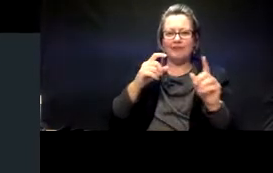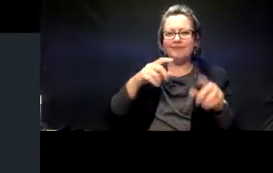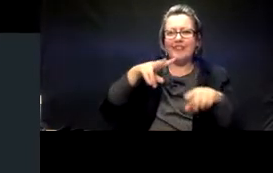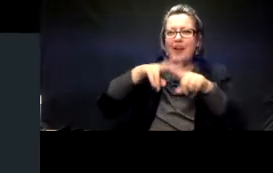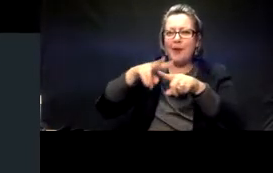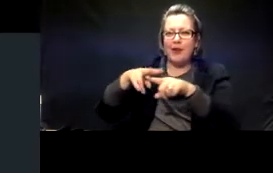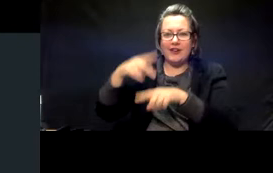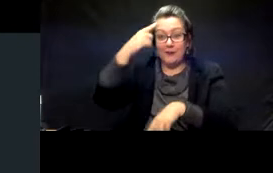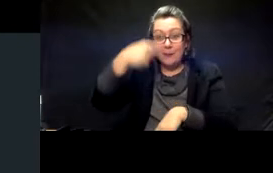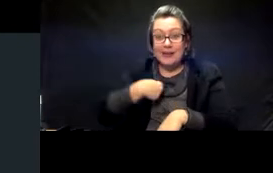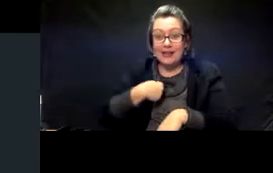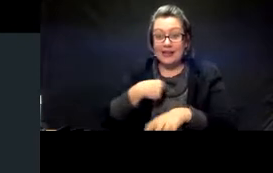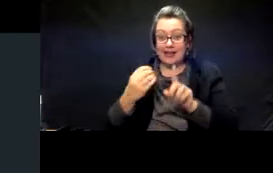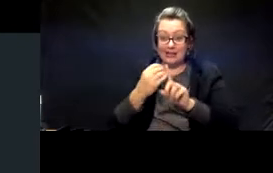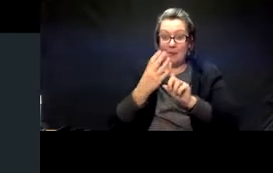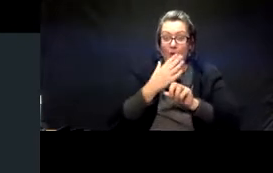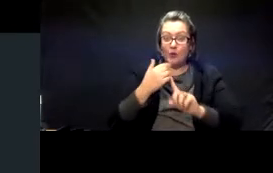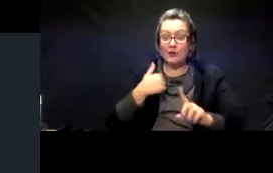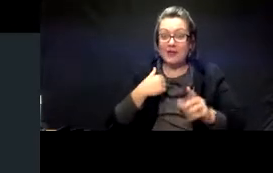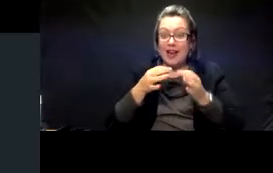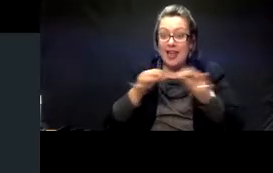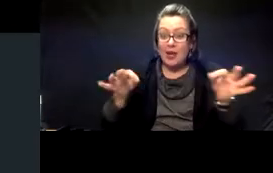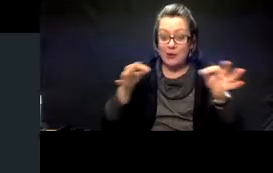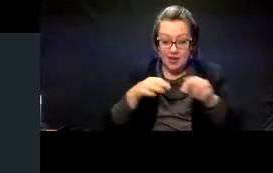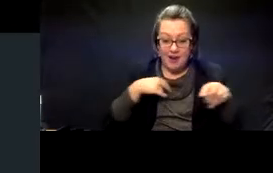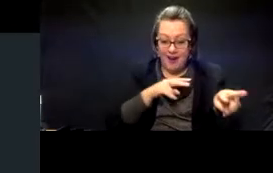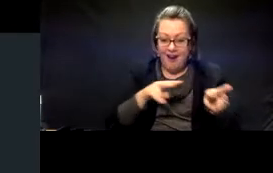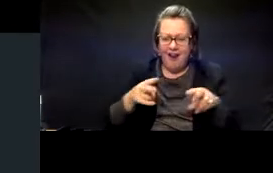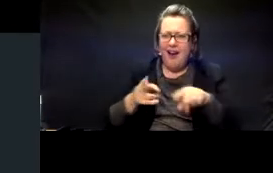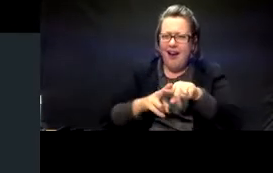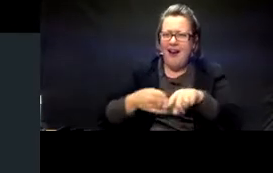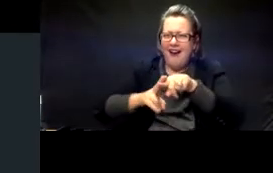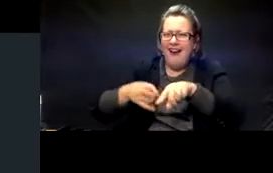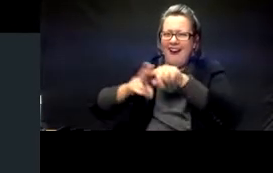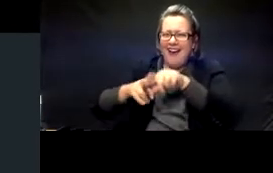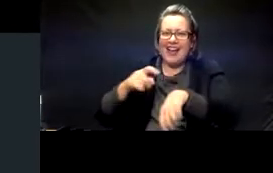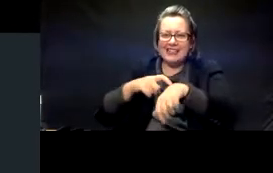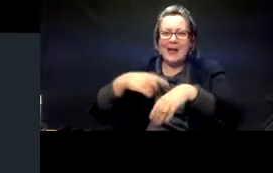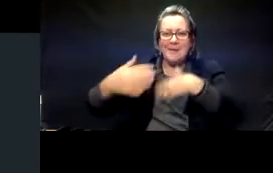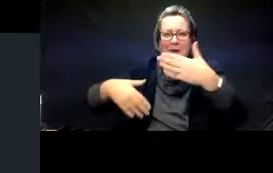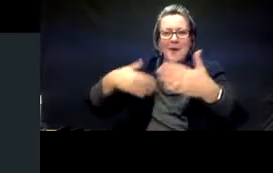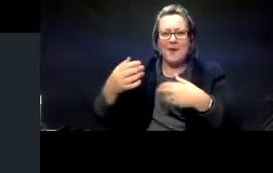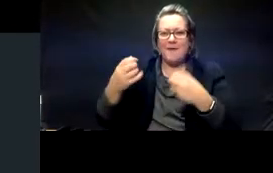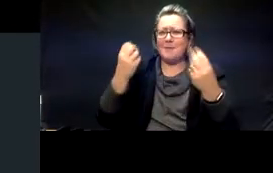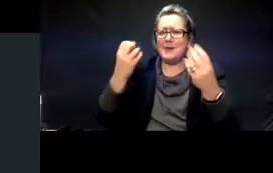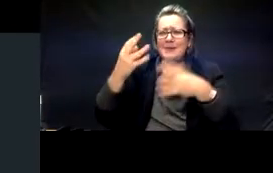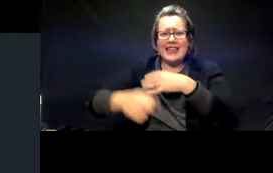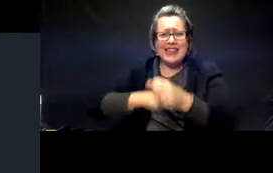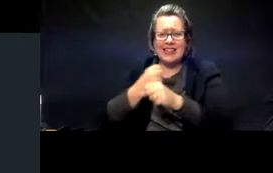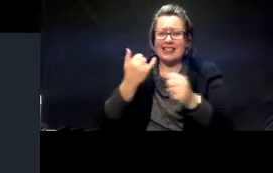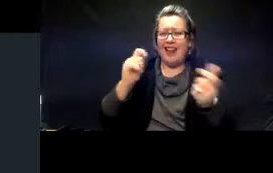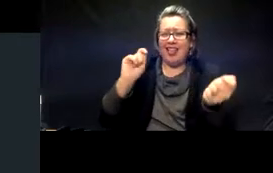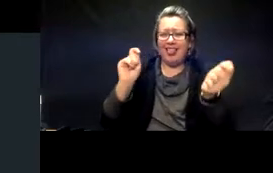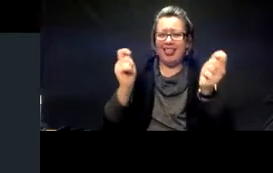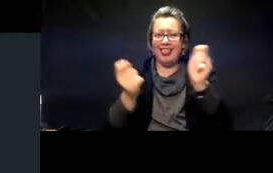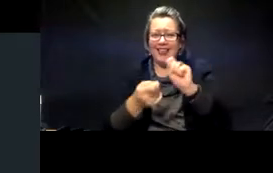that grew my vocabulary. So I was exposed to more and more language using the TTY, and I